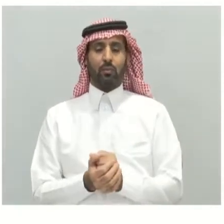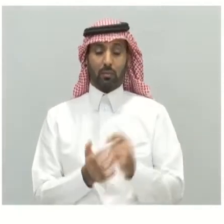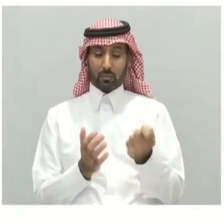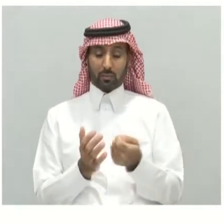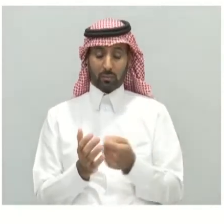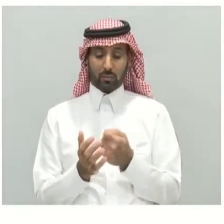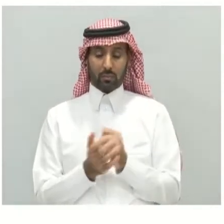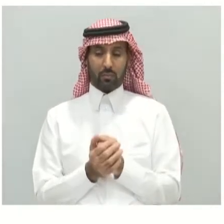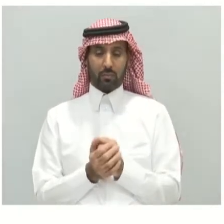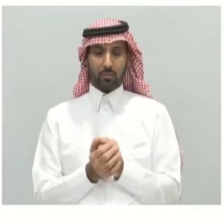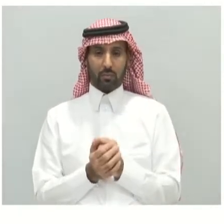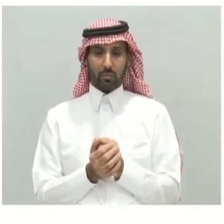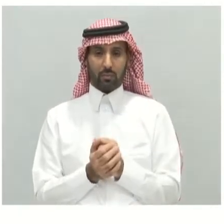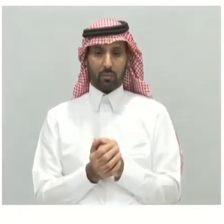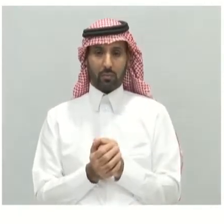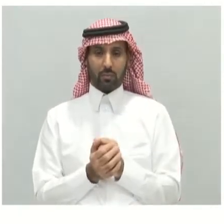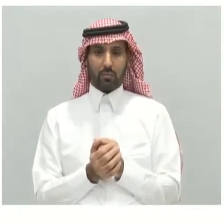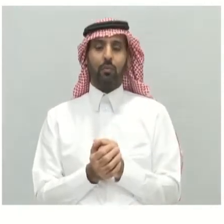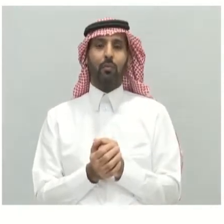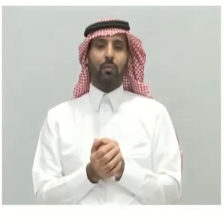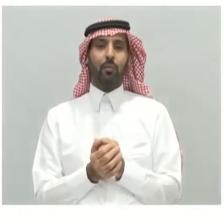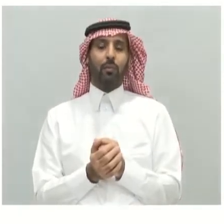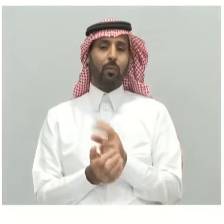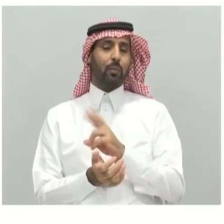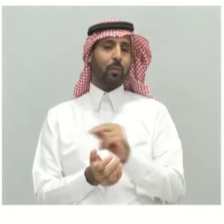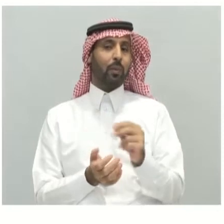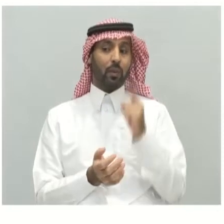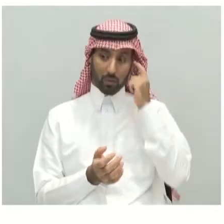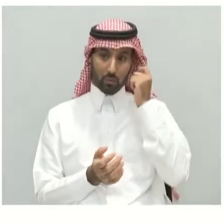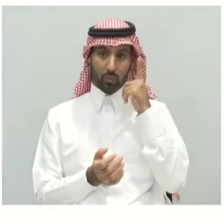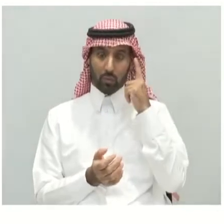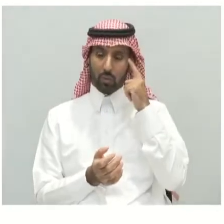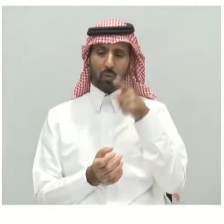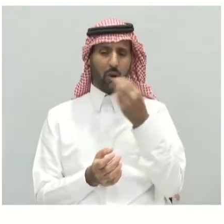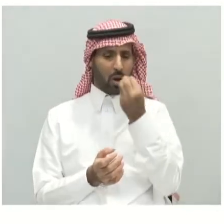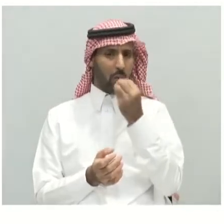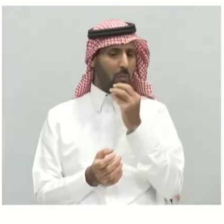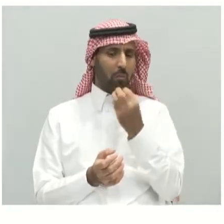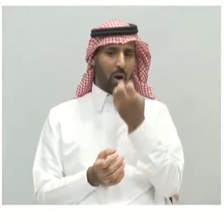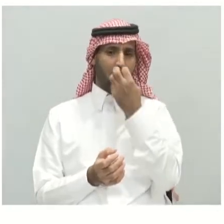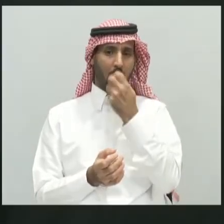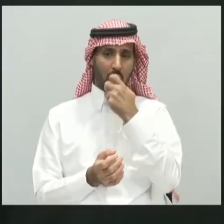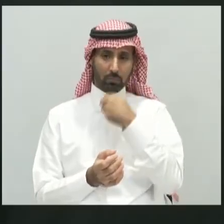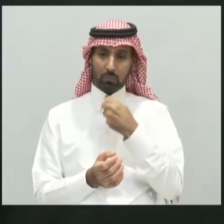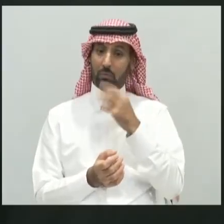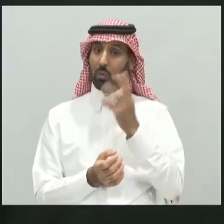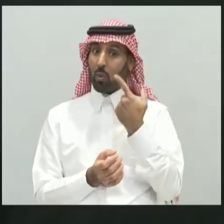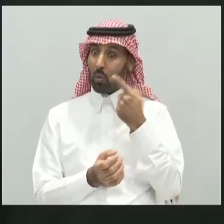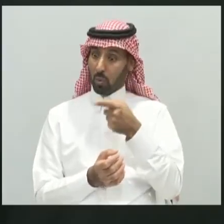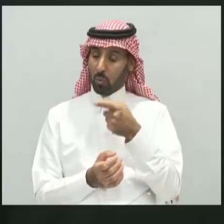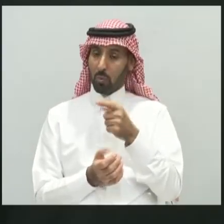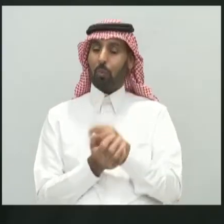in a passive voice. But sometimes we know, like the previous one, Muna, but we are